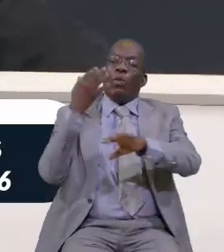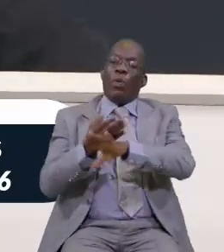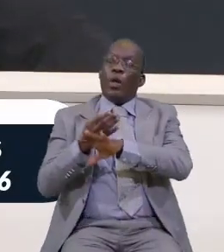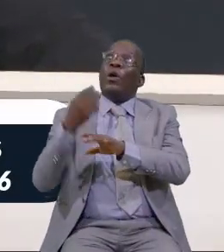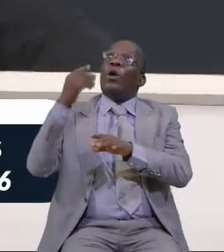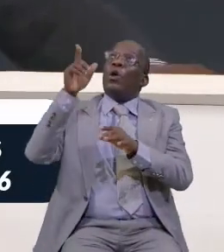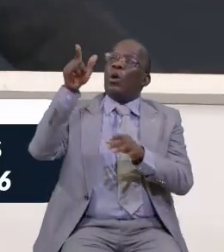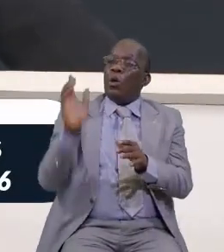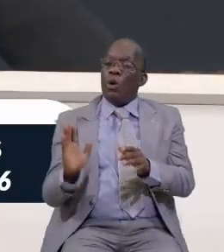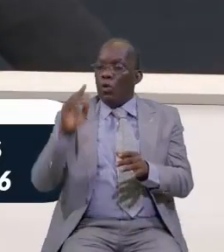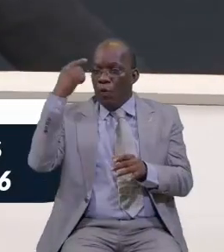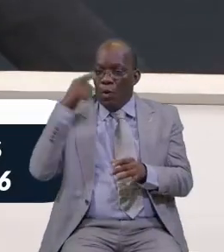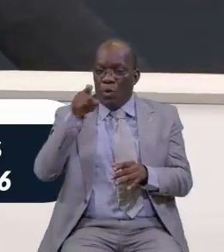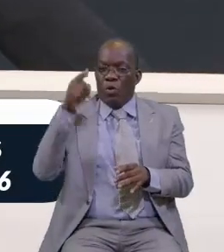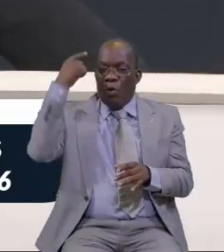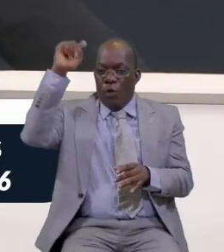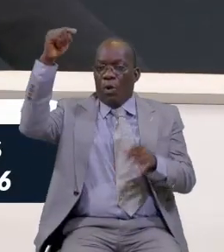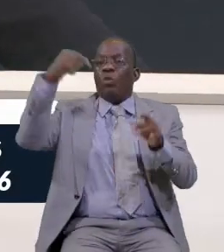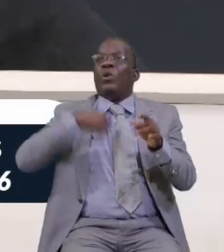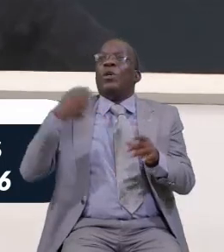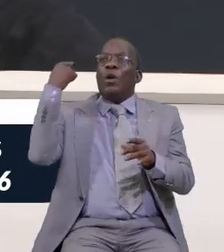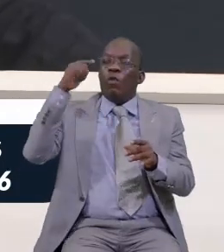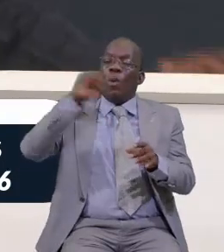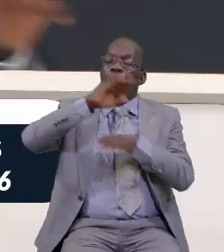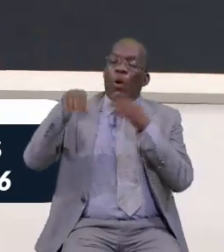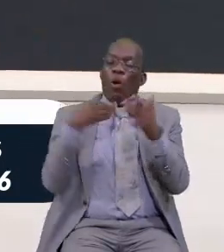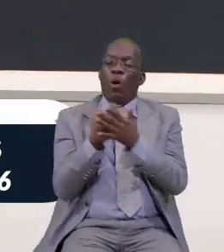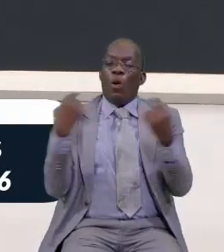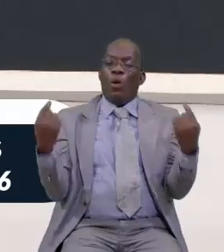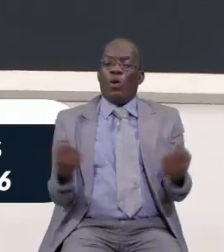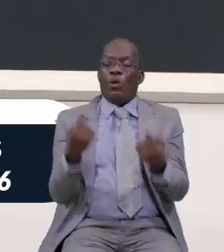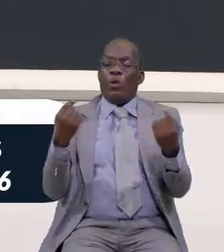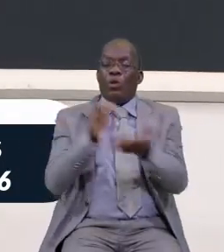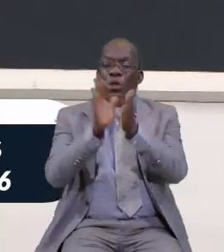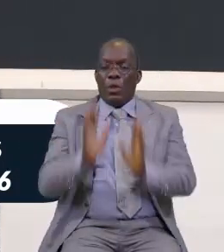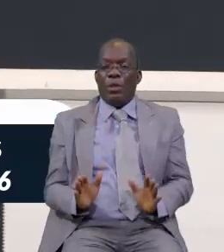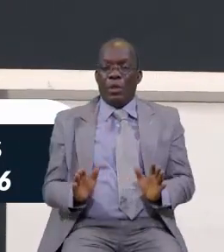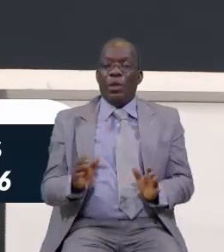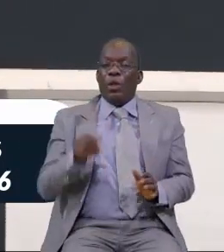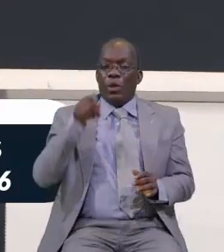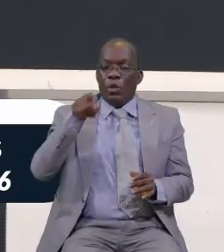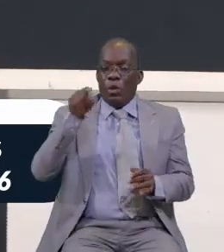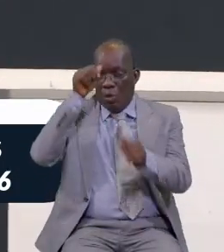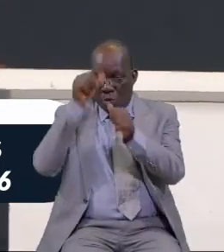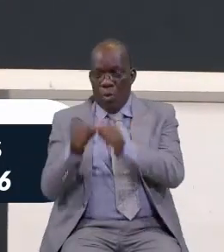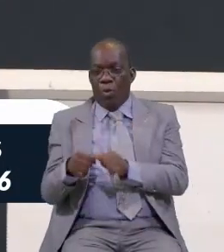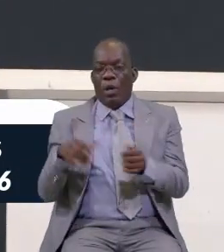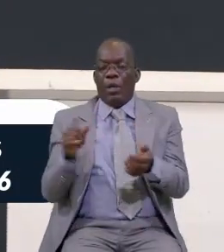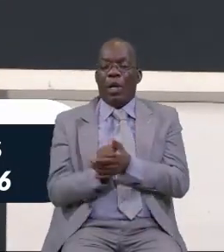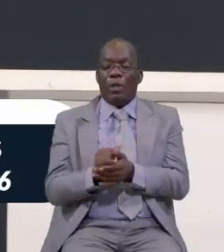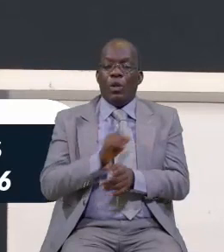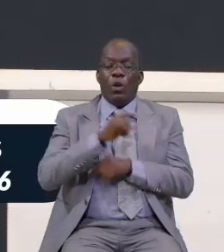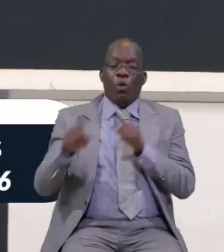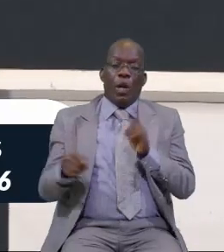behalf, on the behalf of all saints. And you remember that when you have a need. You remember